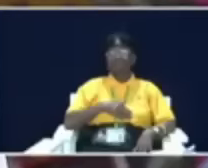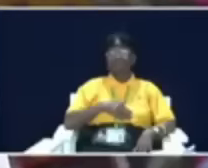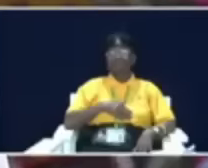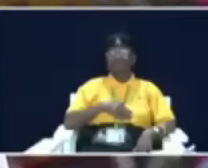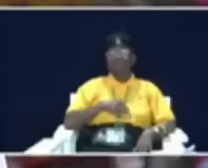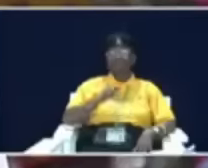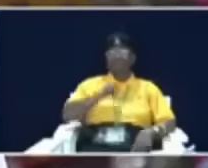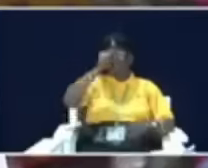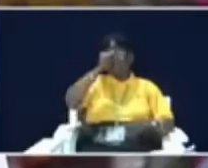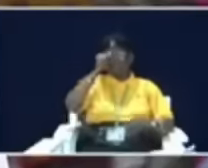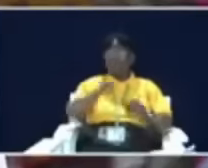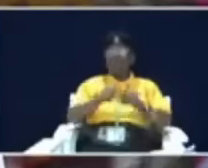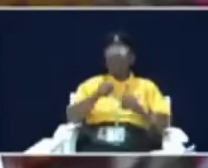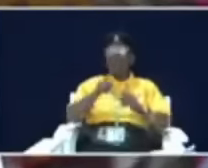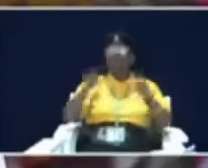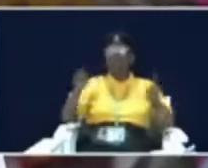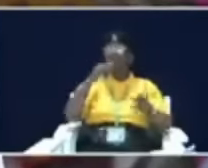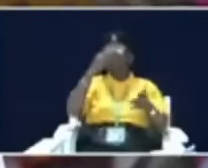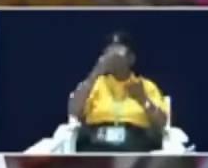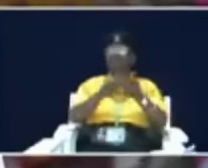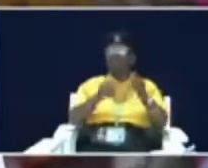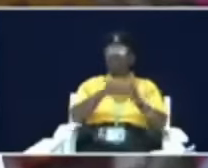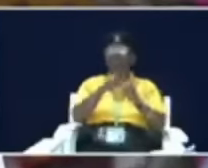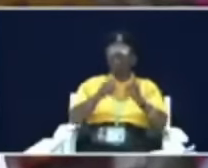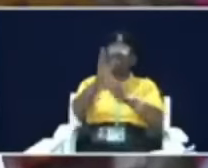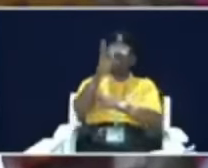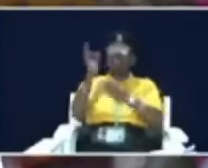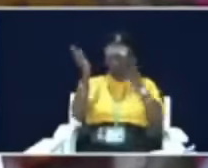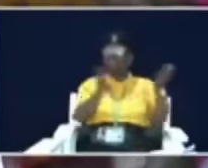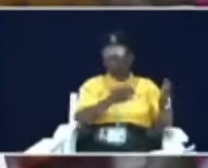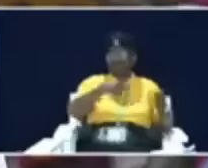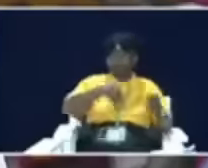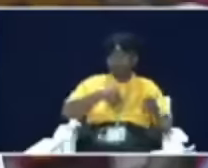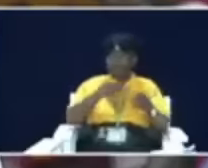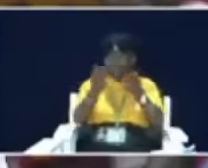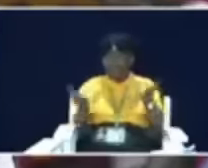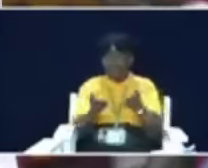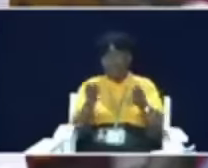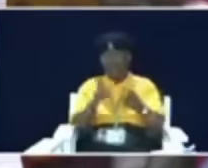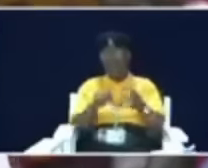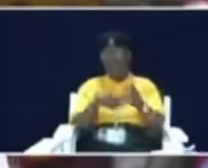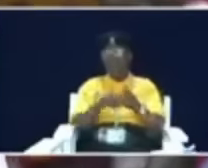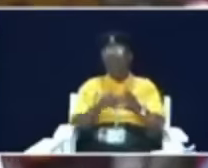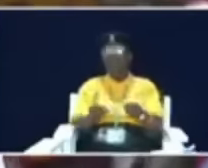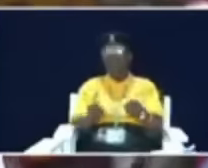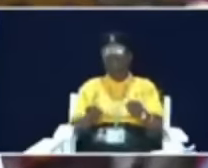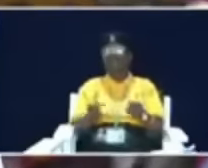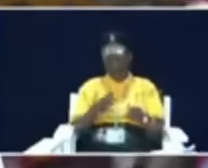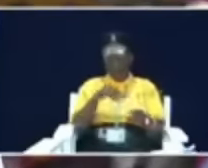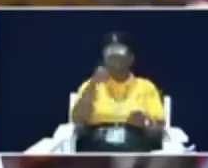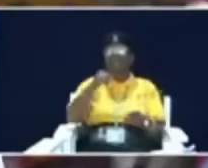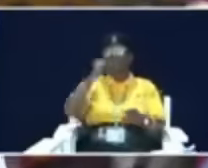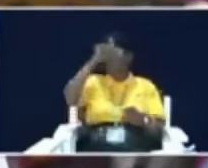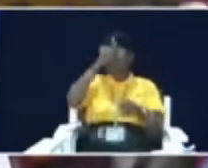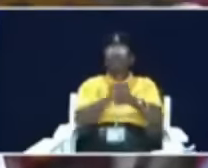Please. I remember very well when God brought me here to this land. I said, son, that's the city I